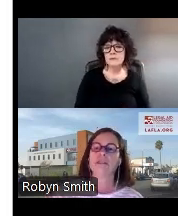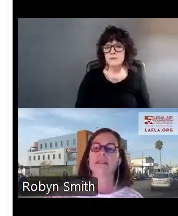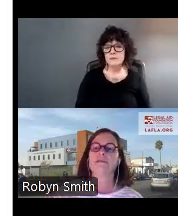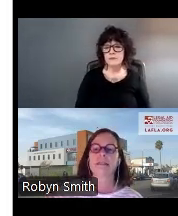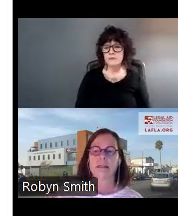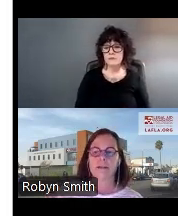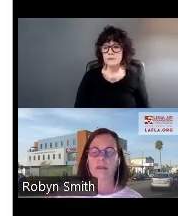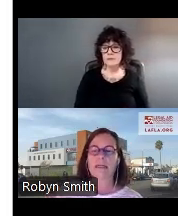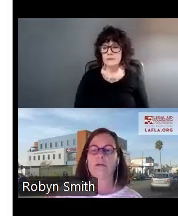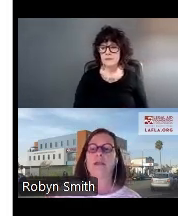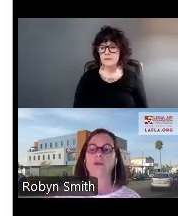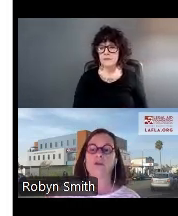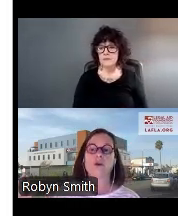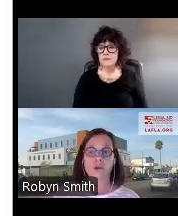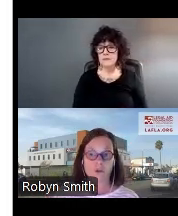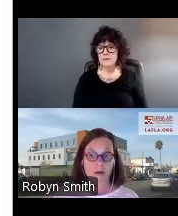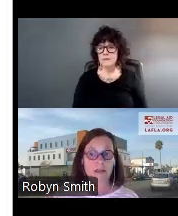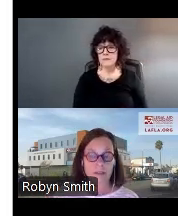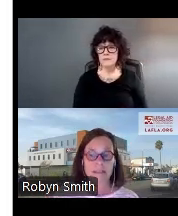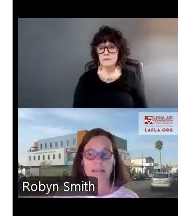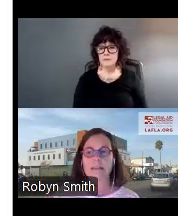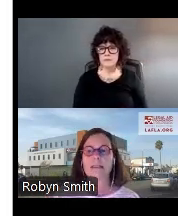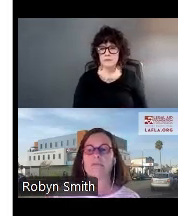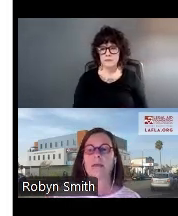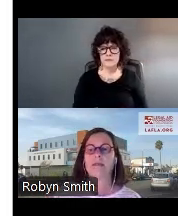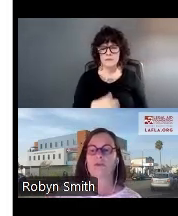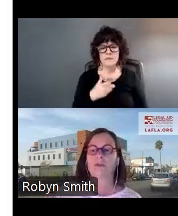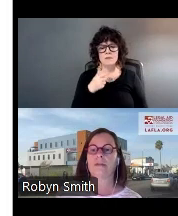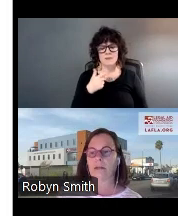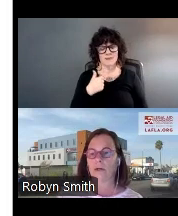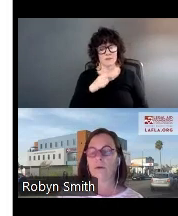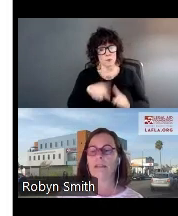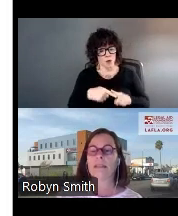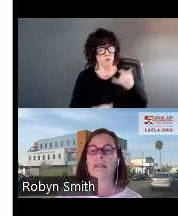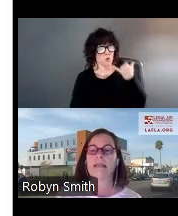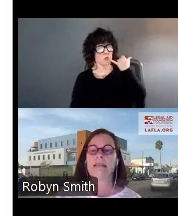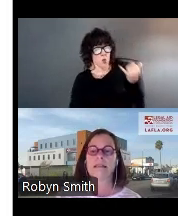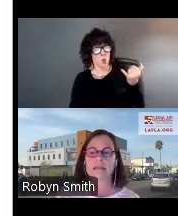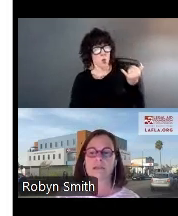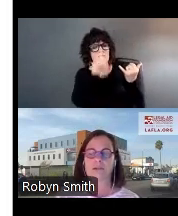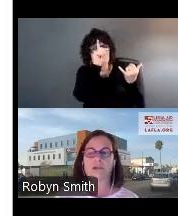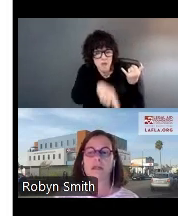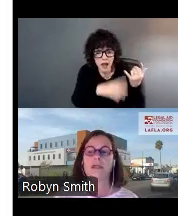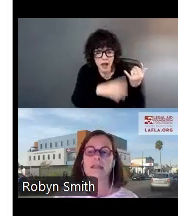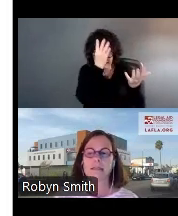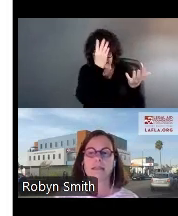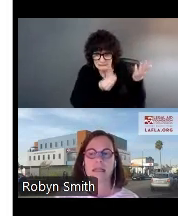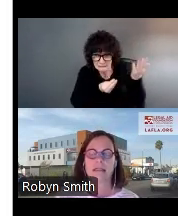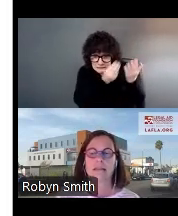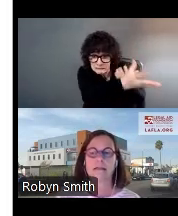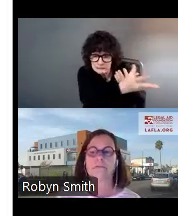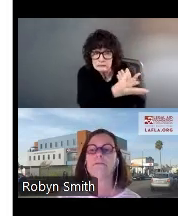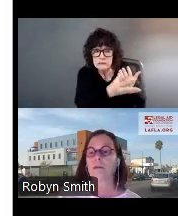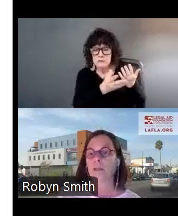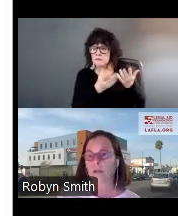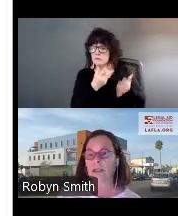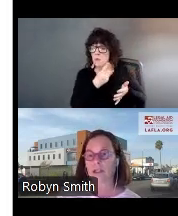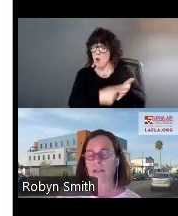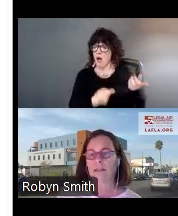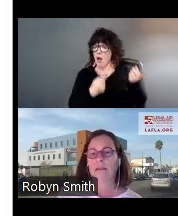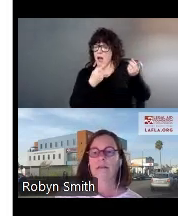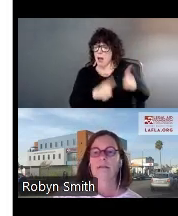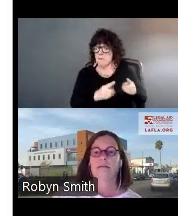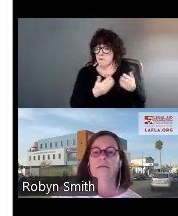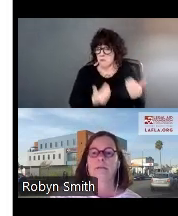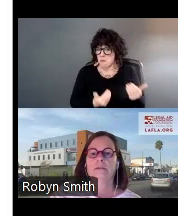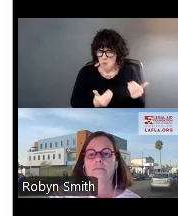And you just have to tell them again what your address is and make sure that they know it's in a disaster designated FEMA